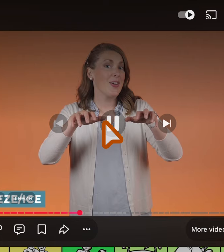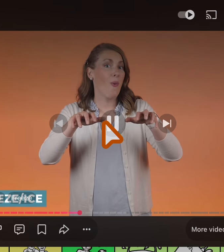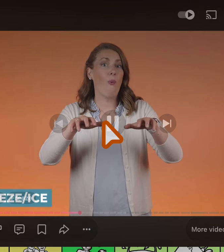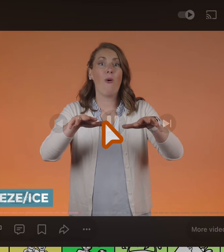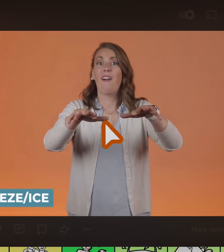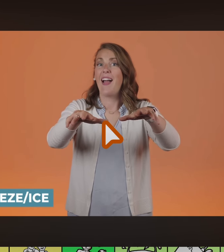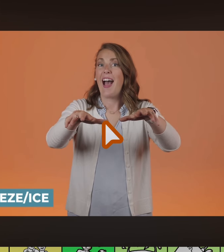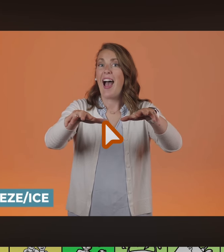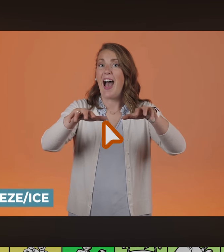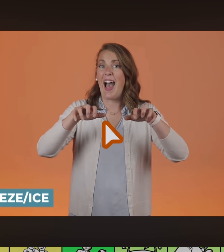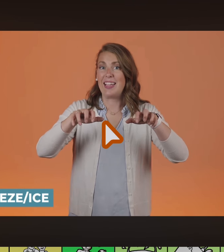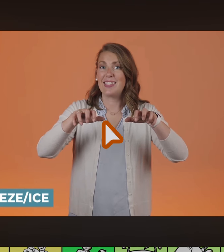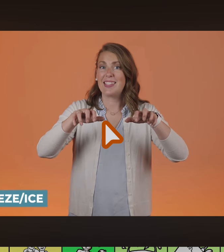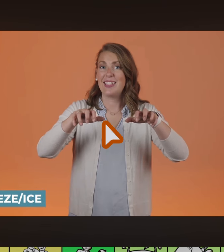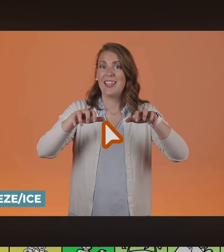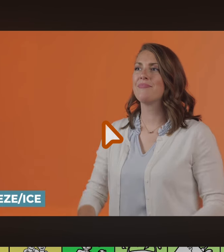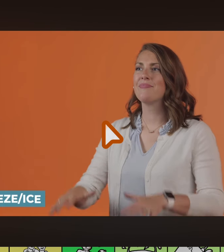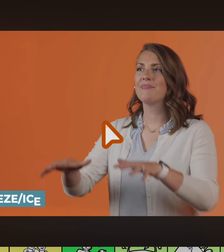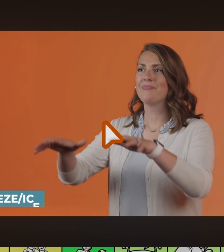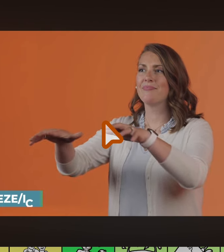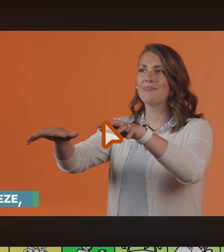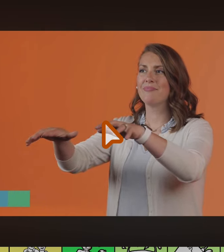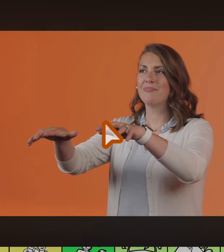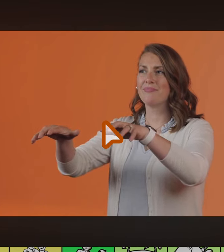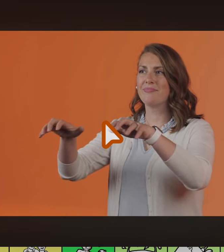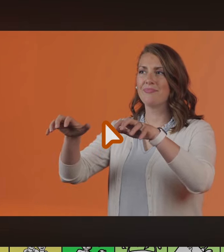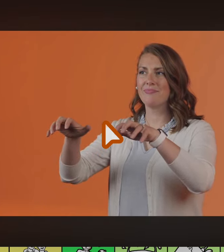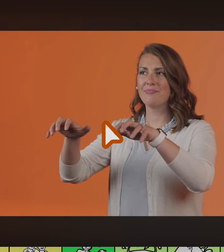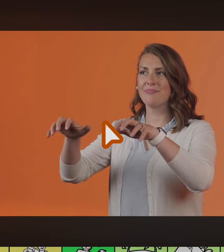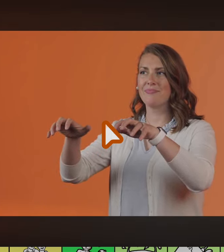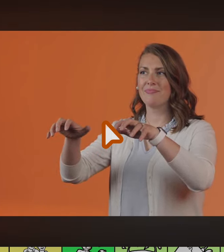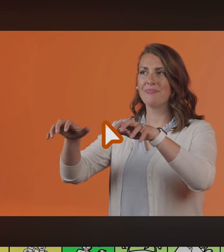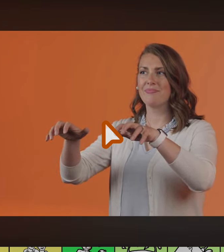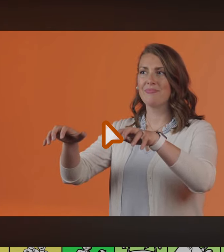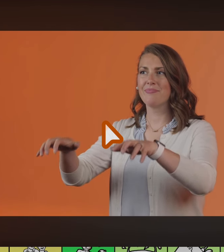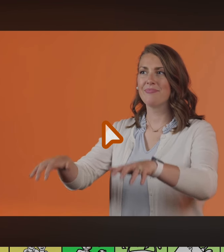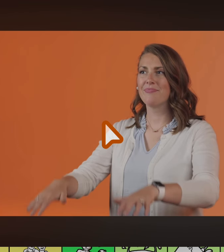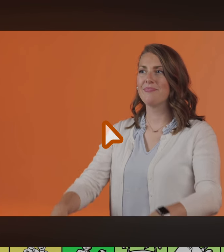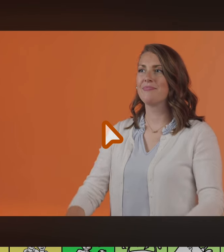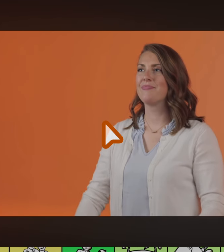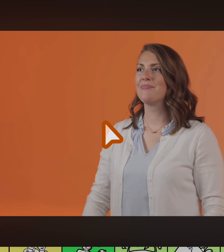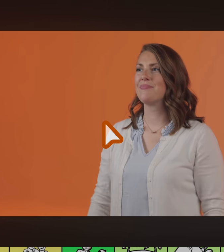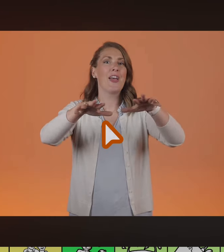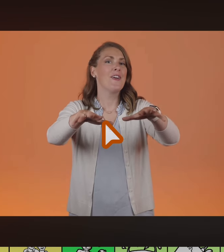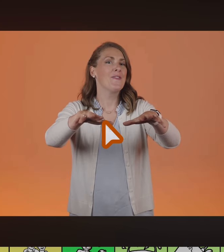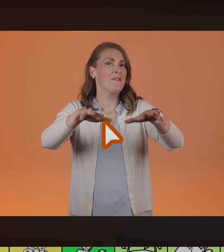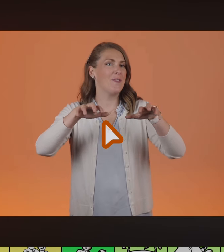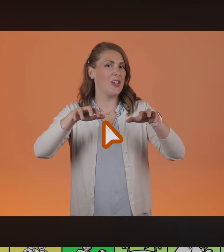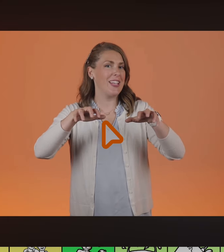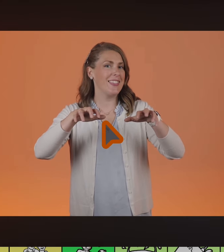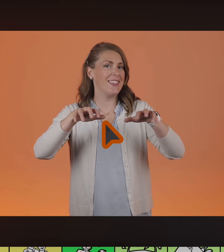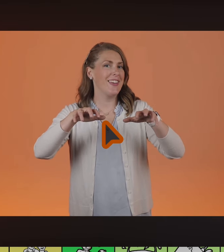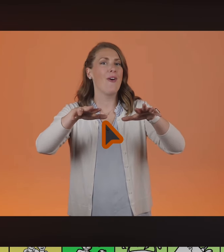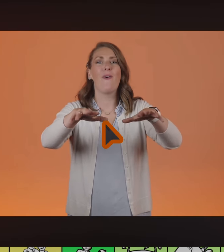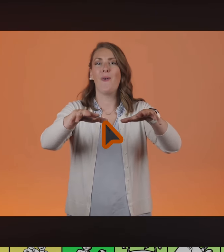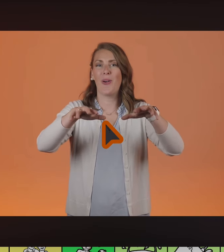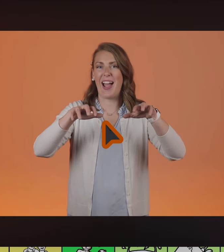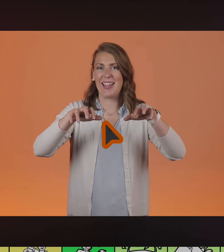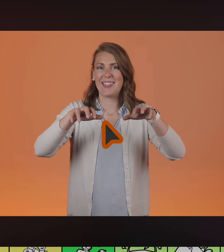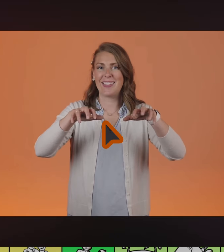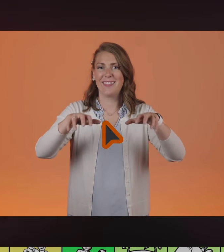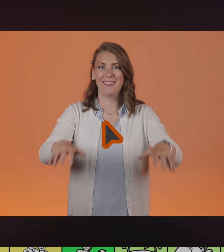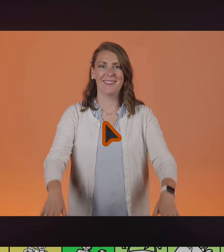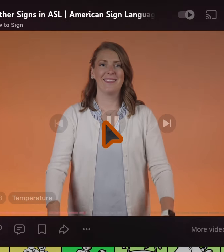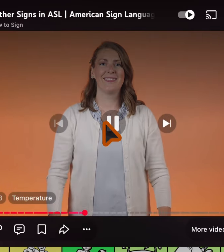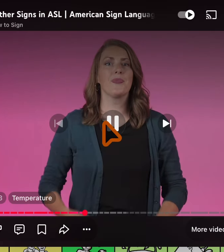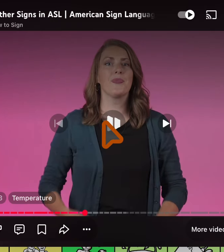Freeze or ice. This is showing the water freezing up. Freeze or